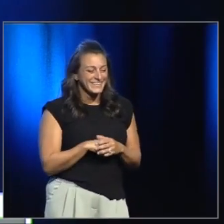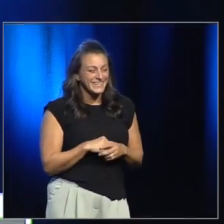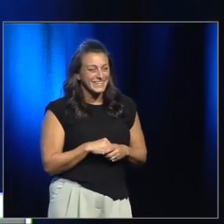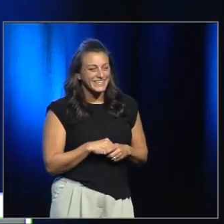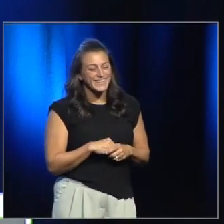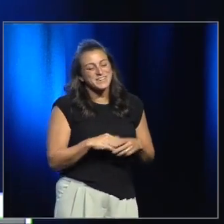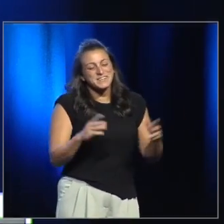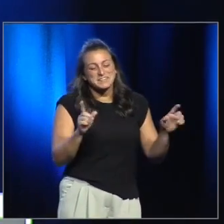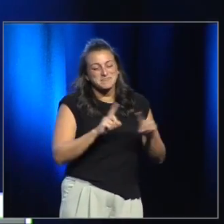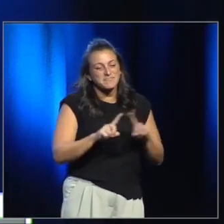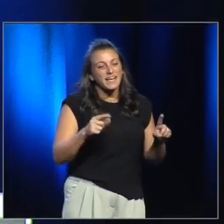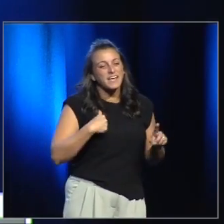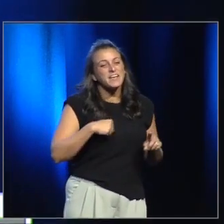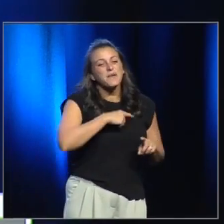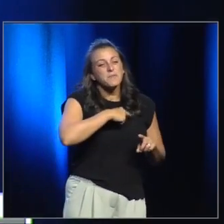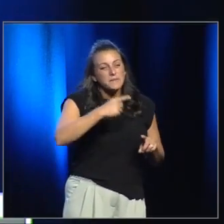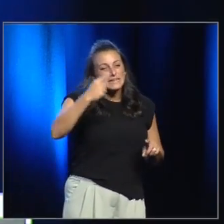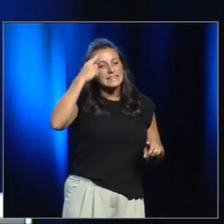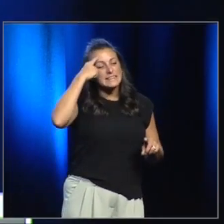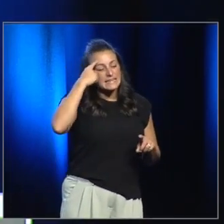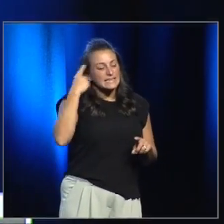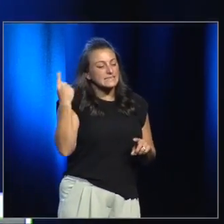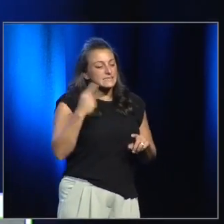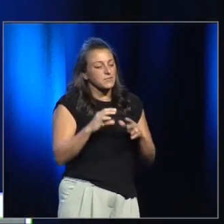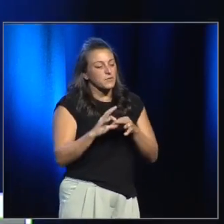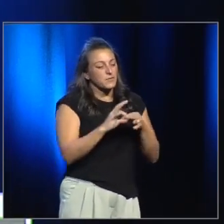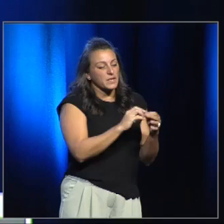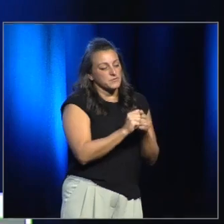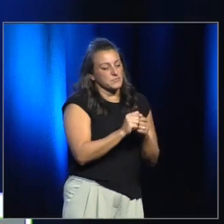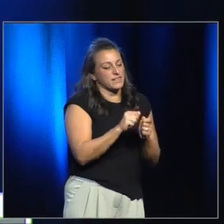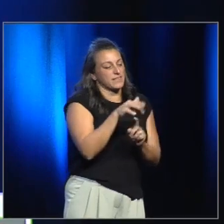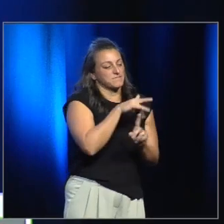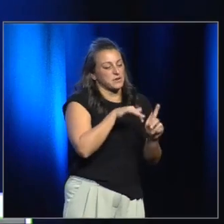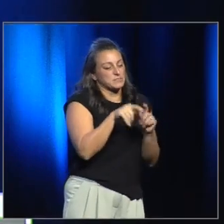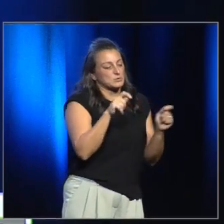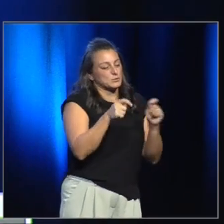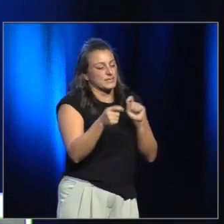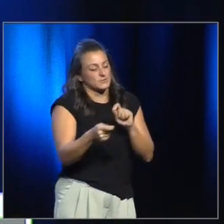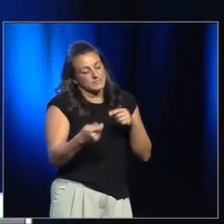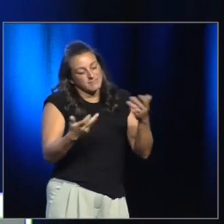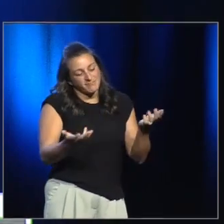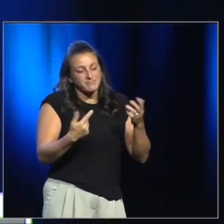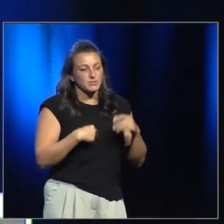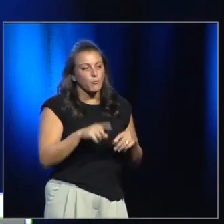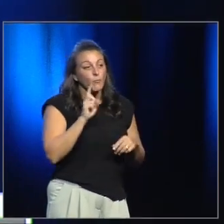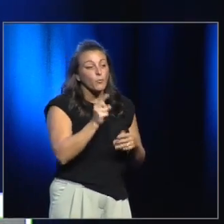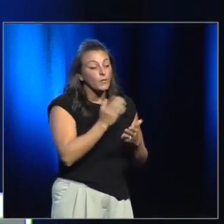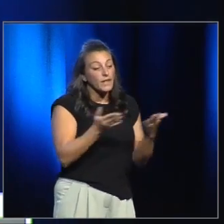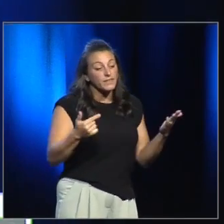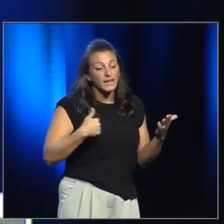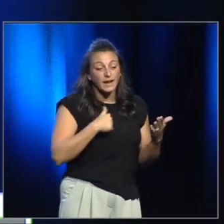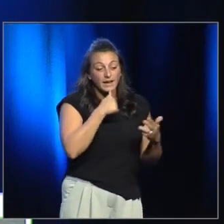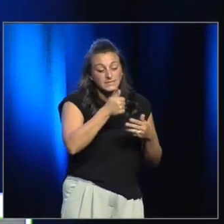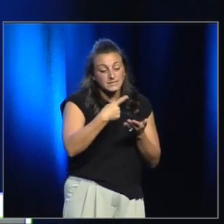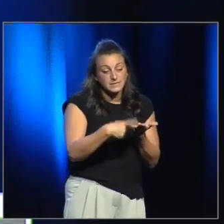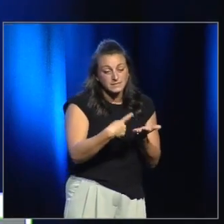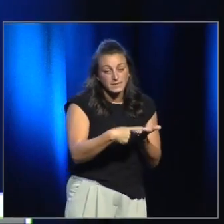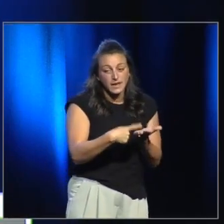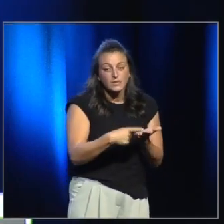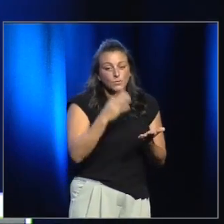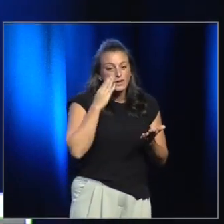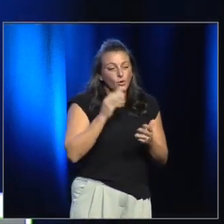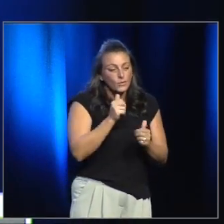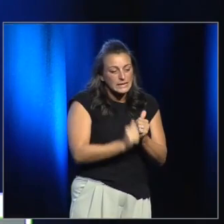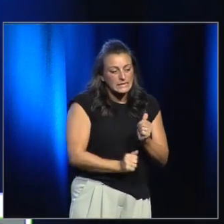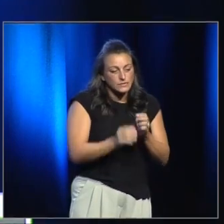as I said, we're pretty sure it's something to do with the change in the environment. And one of the things that I didn't get a chance to talk about is that we know that the individual